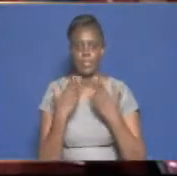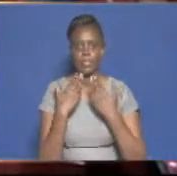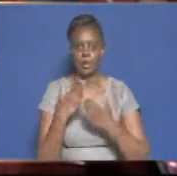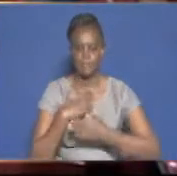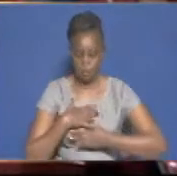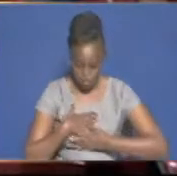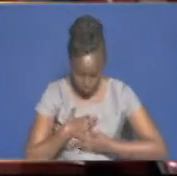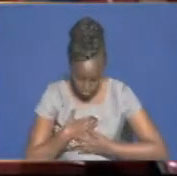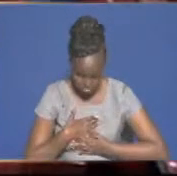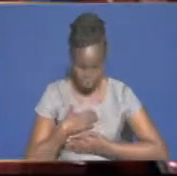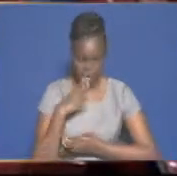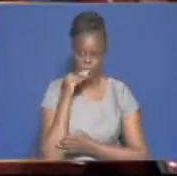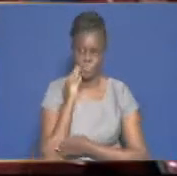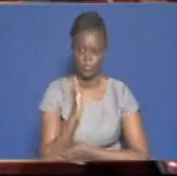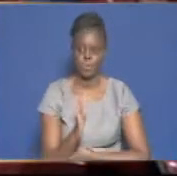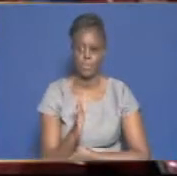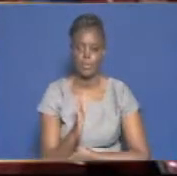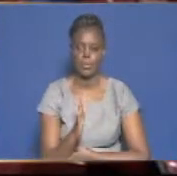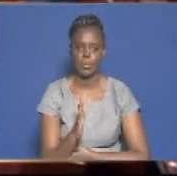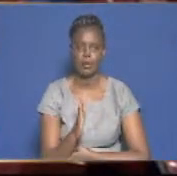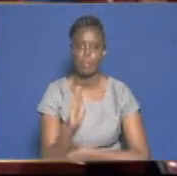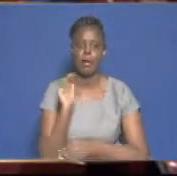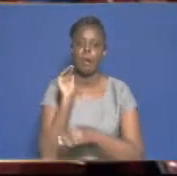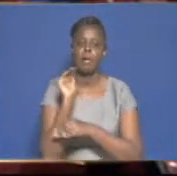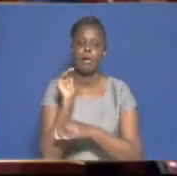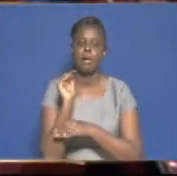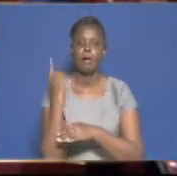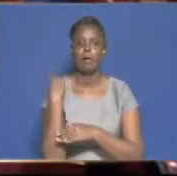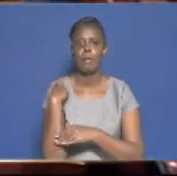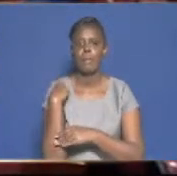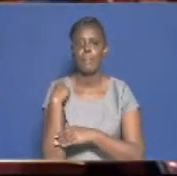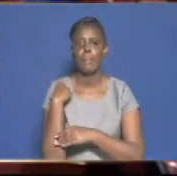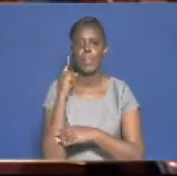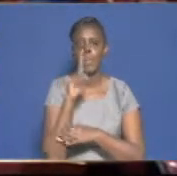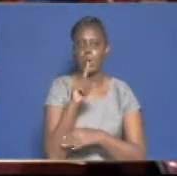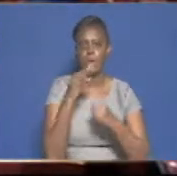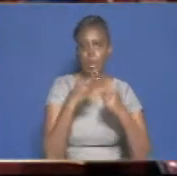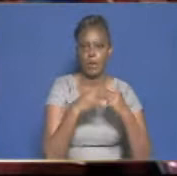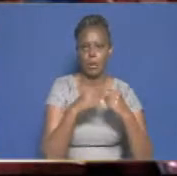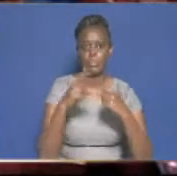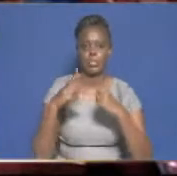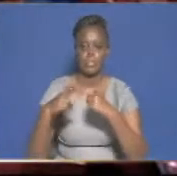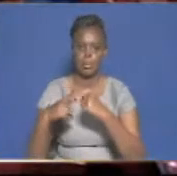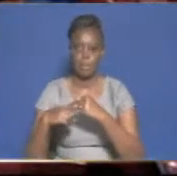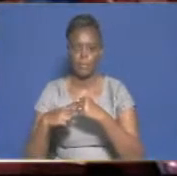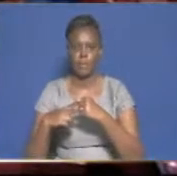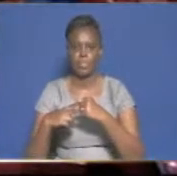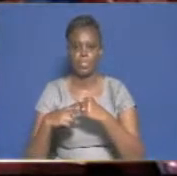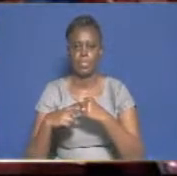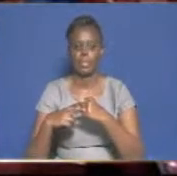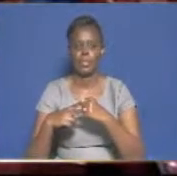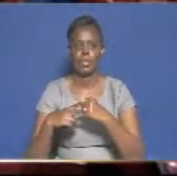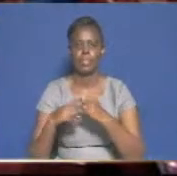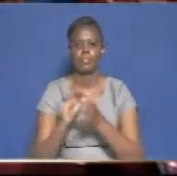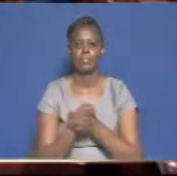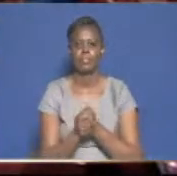Speaker. I rise to ask question number 187.